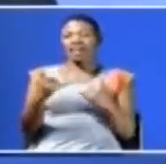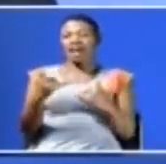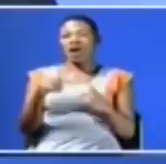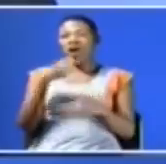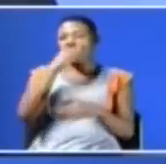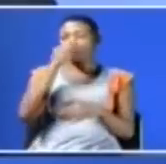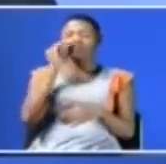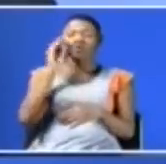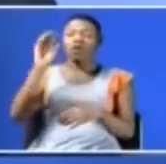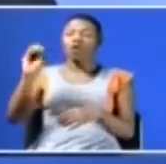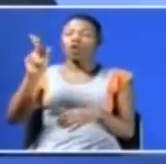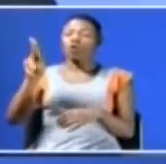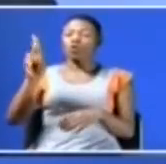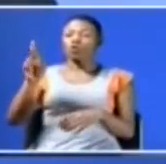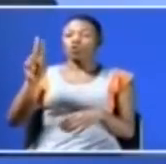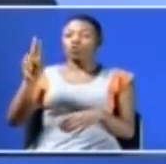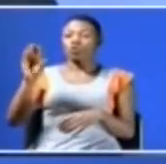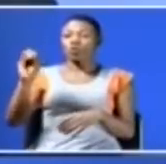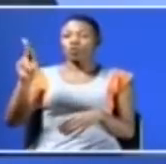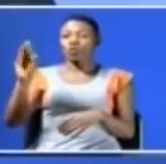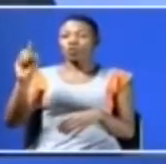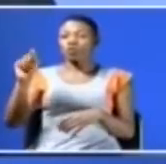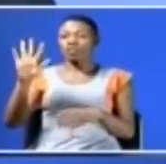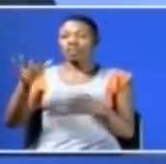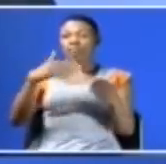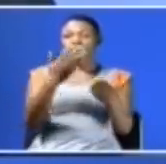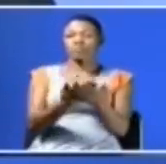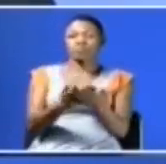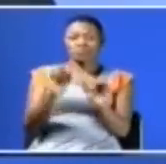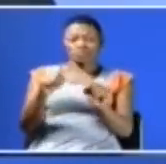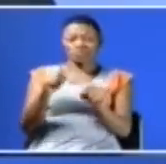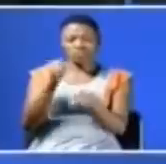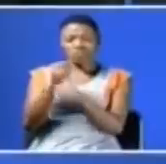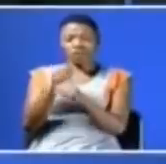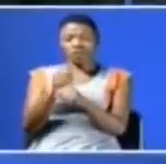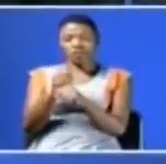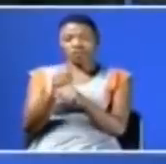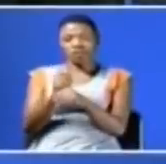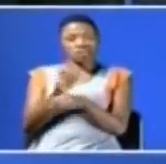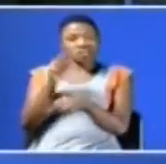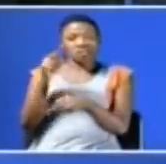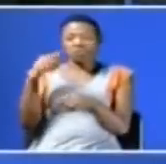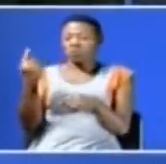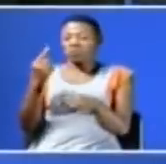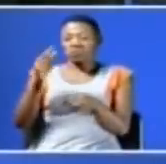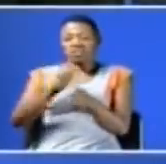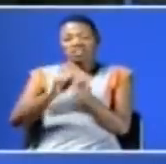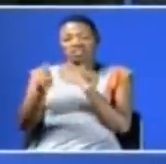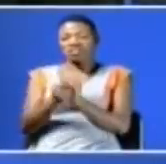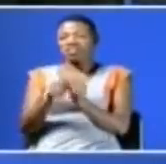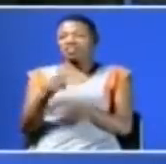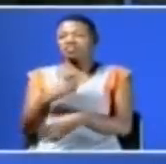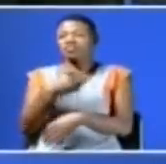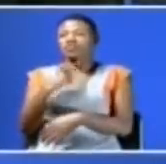Kuru Okot, and his proposals around change of law, can those work? Oh yes, that's the alternative